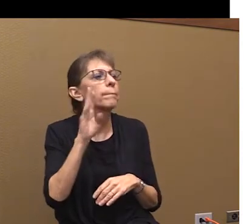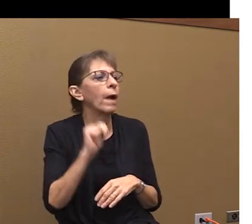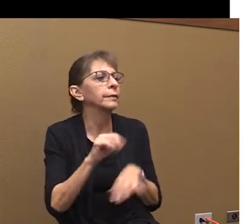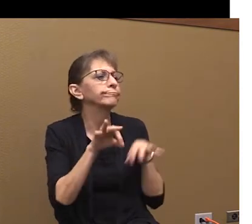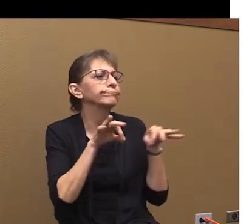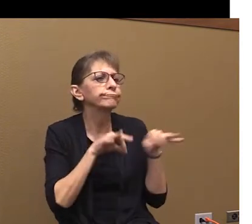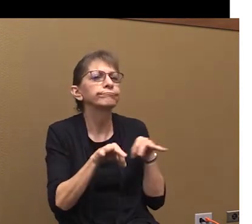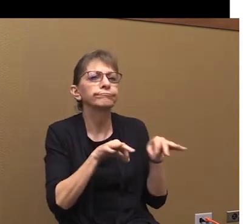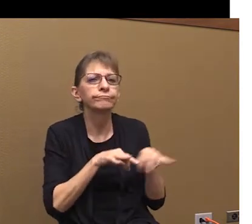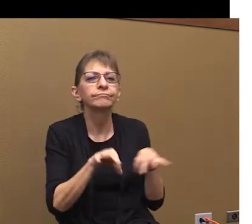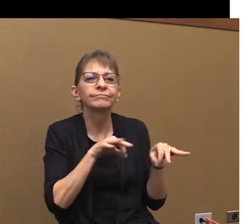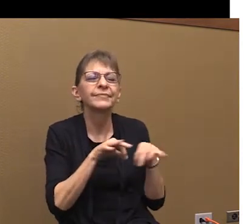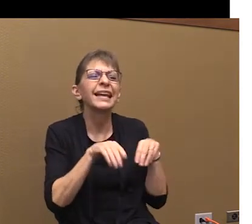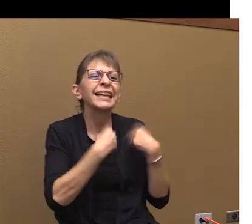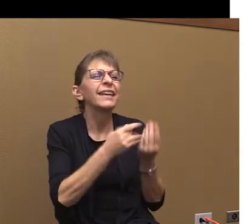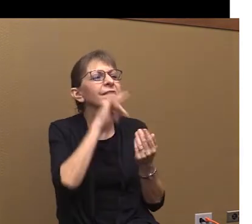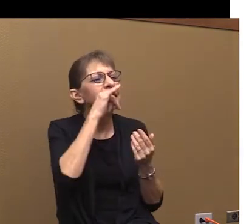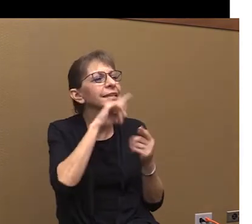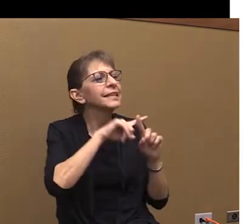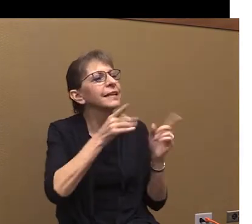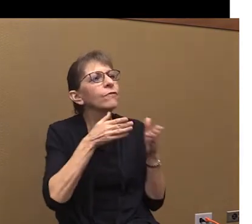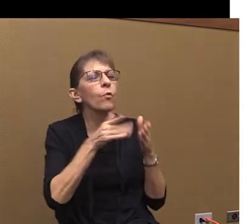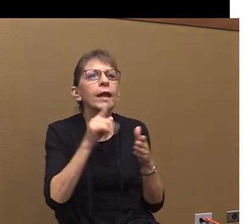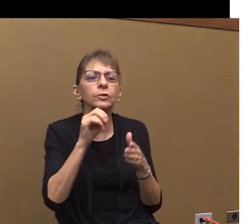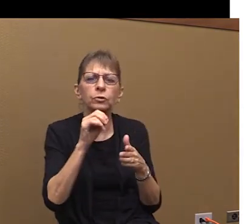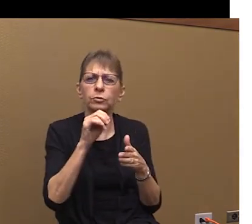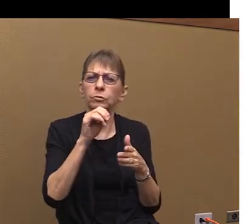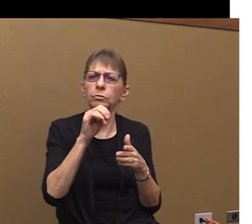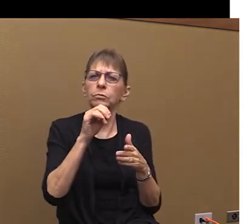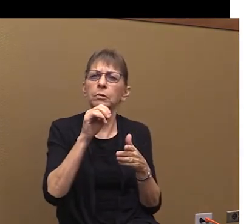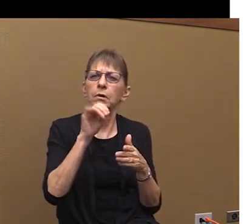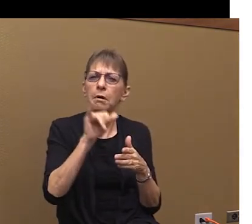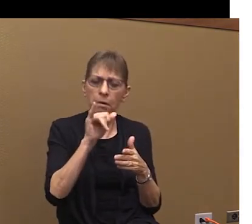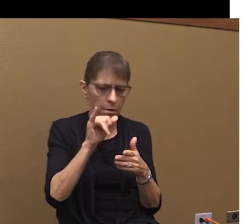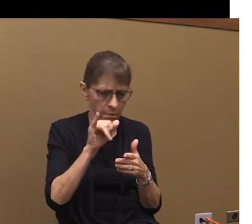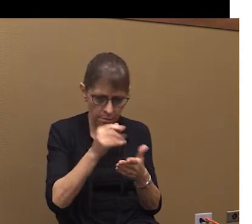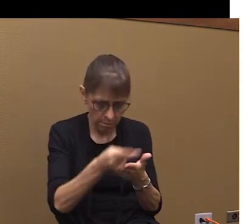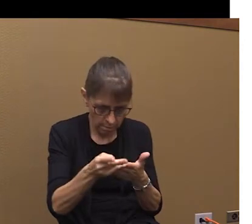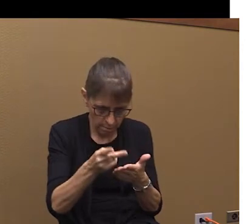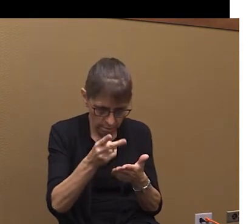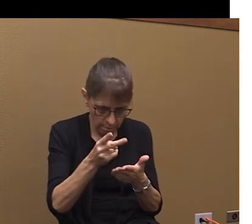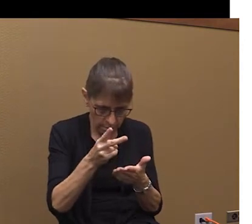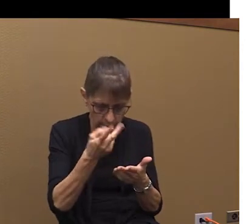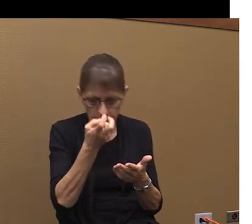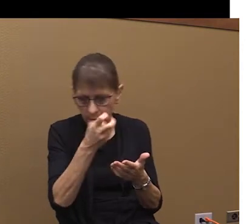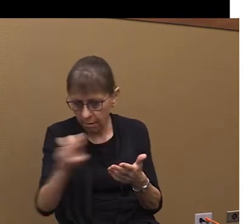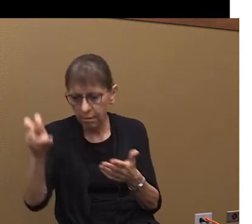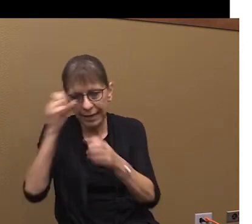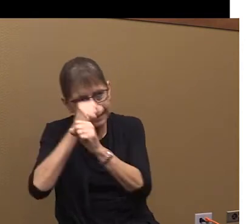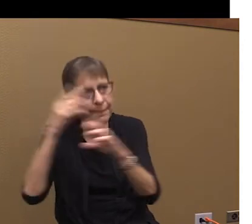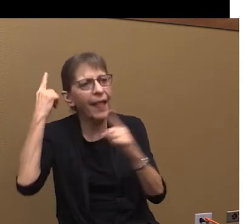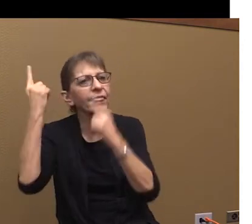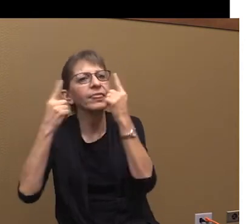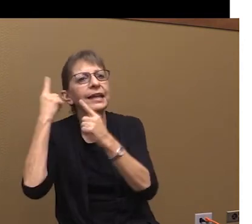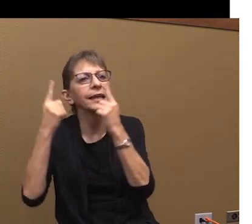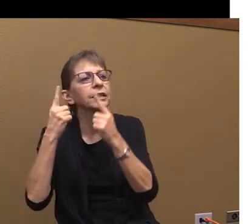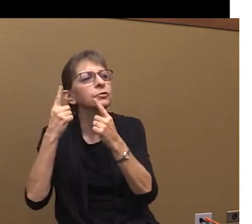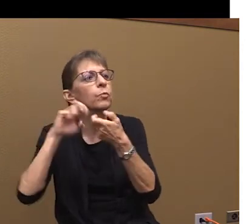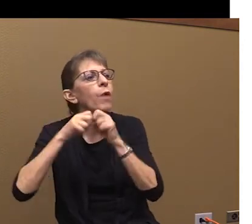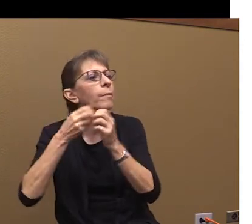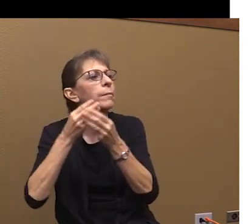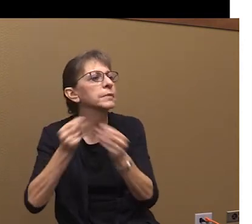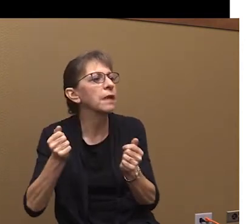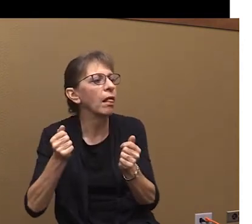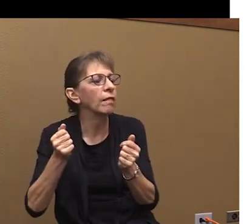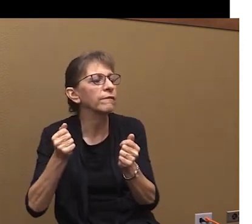any bread, but I had a hot dog bun, so I brought my sandwich on a hot dog bun. And you give them a